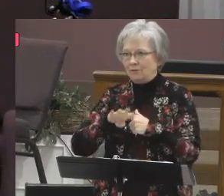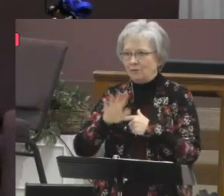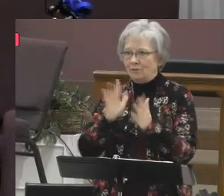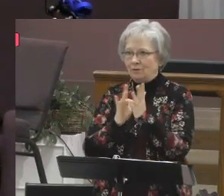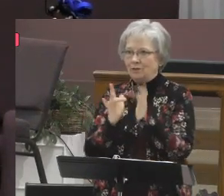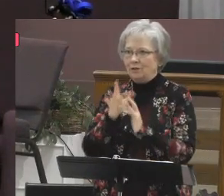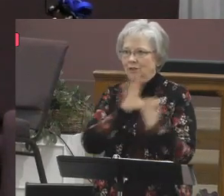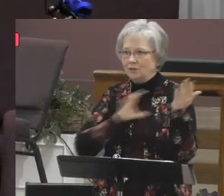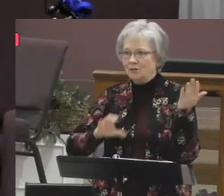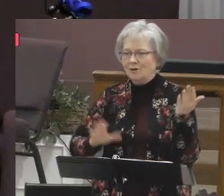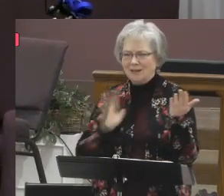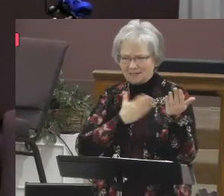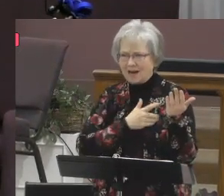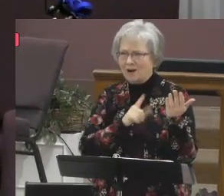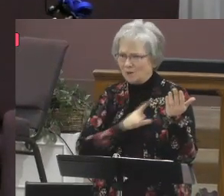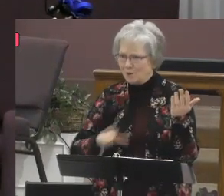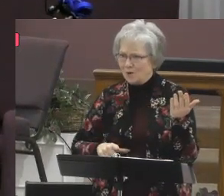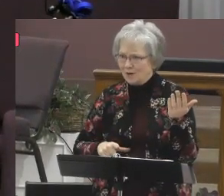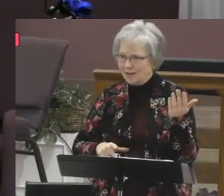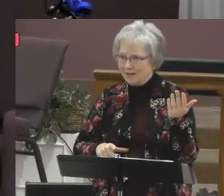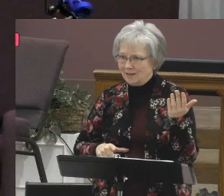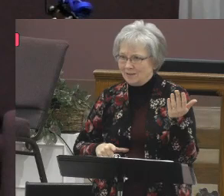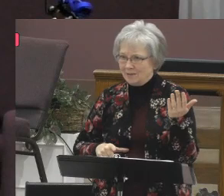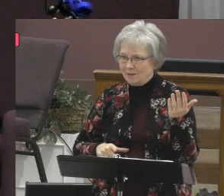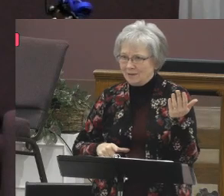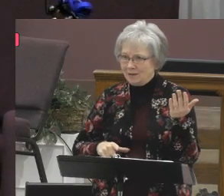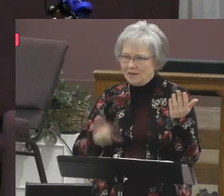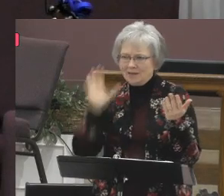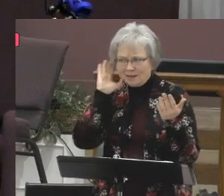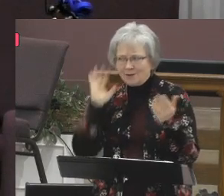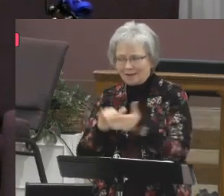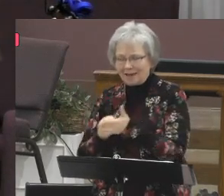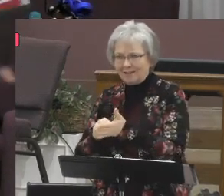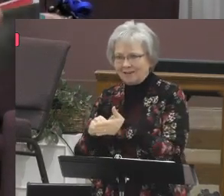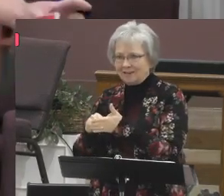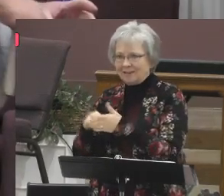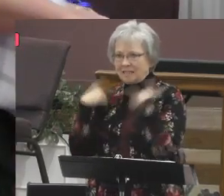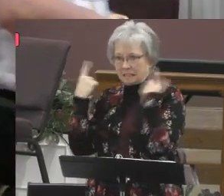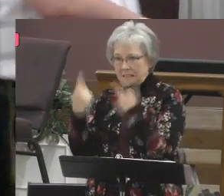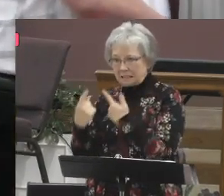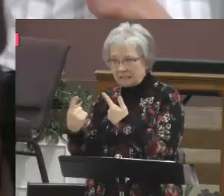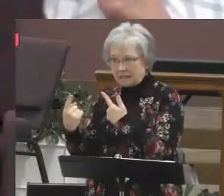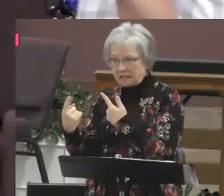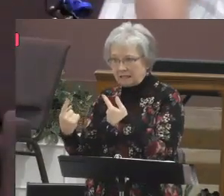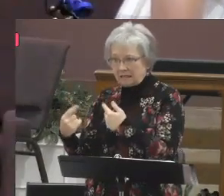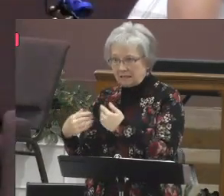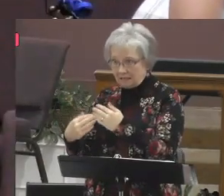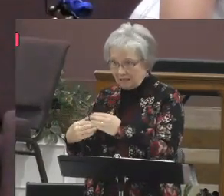Lord. Did you hear that? Where sin increased, grace increased all the more.